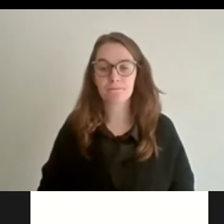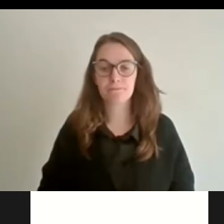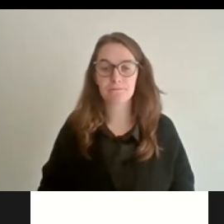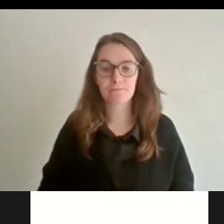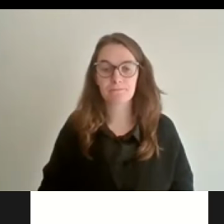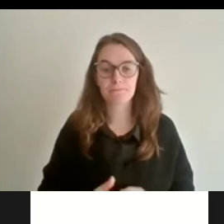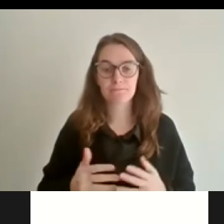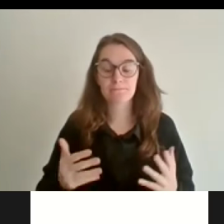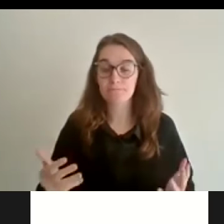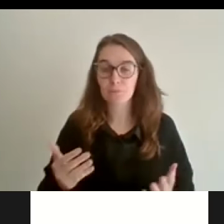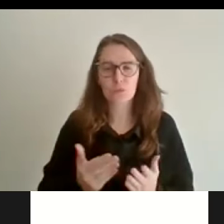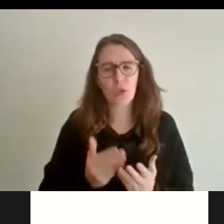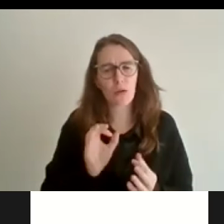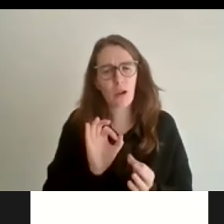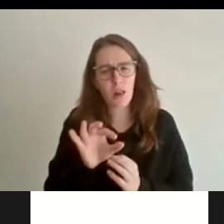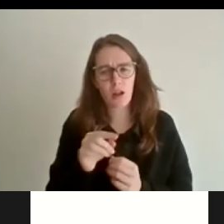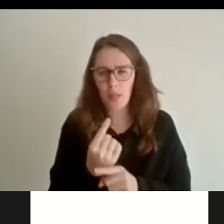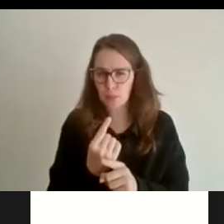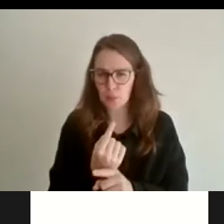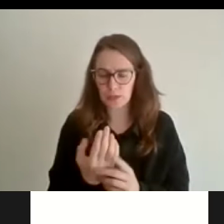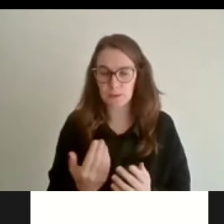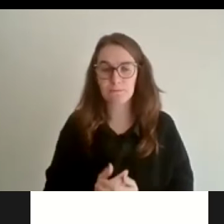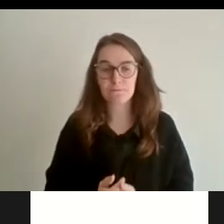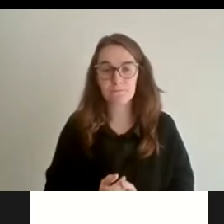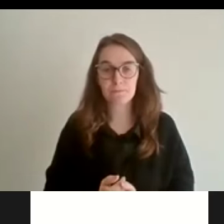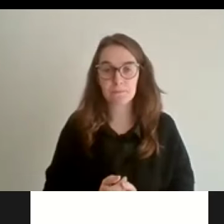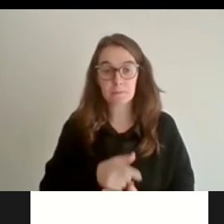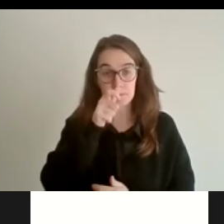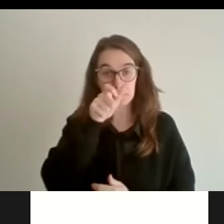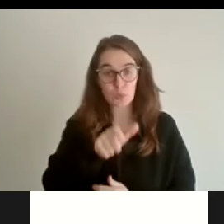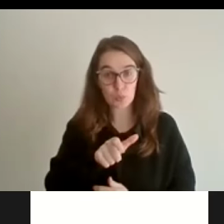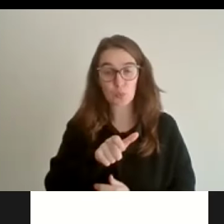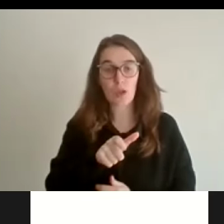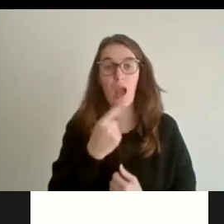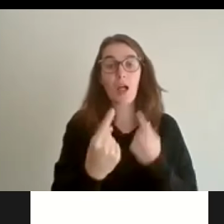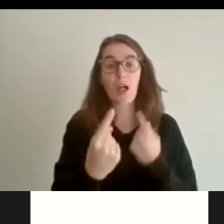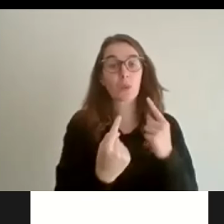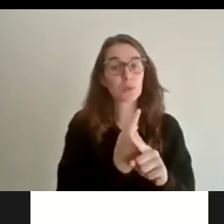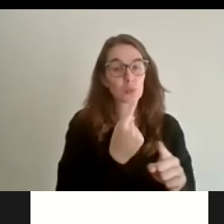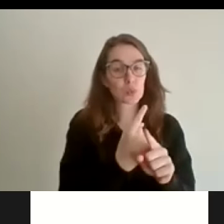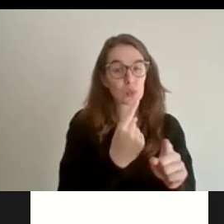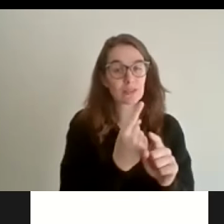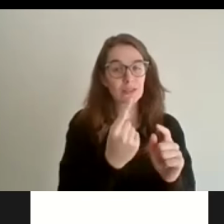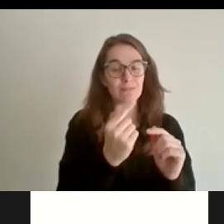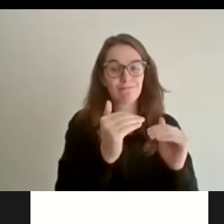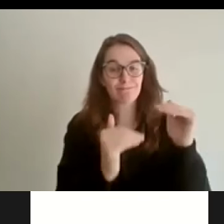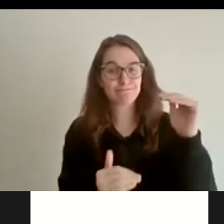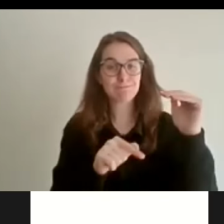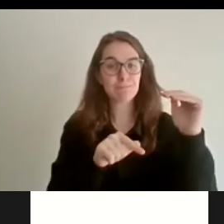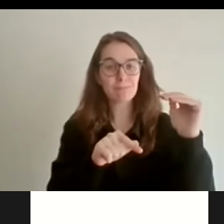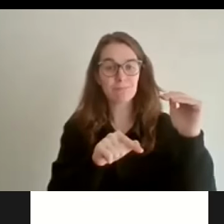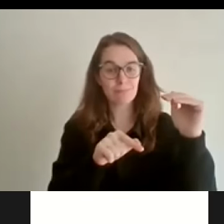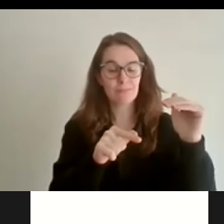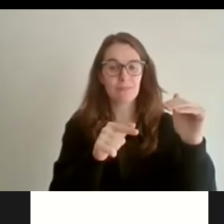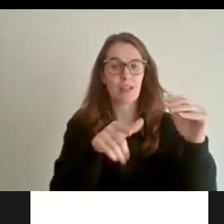Just to mention a few things, people who are very open to certain kinds of inequalities may be still very blind for